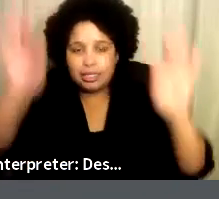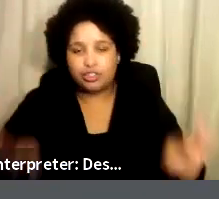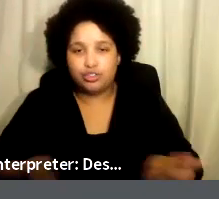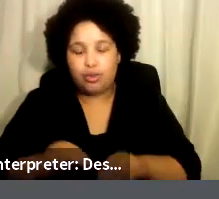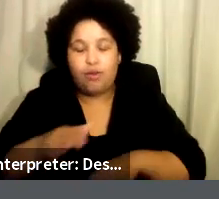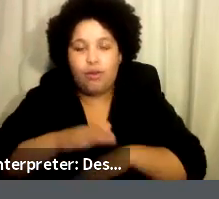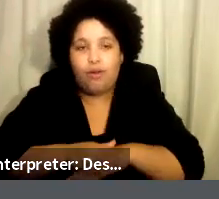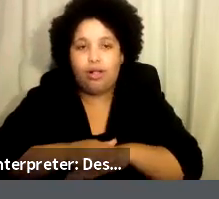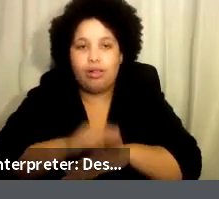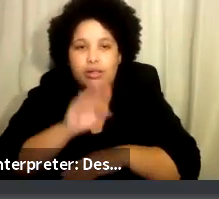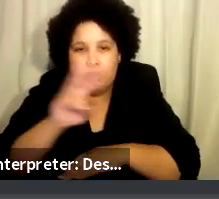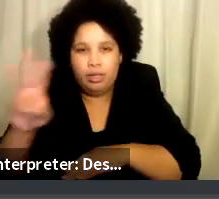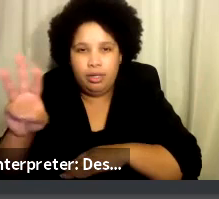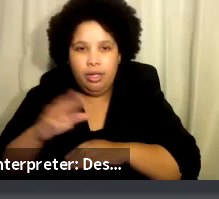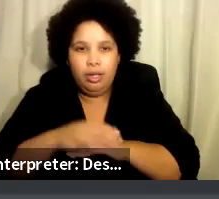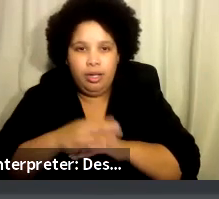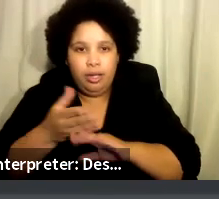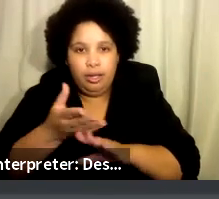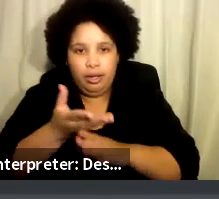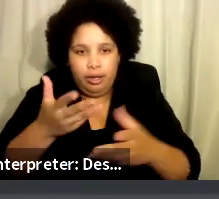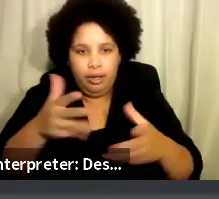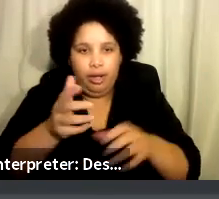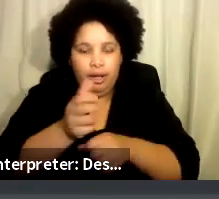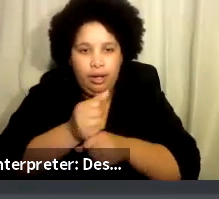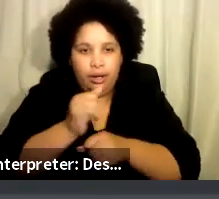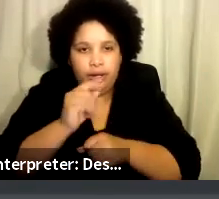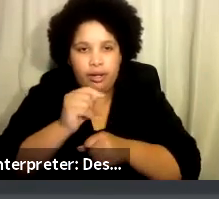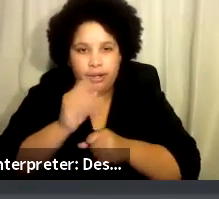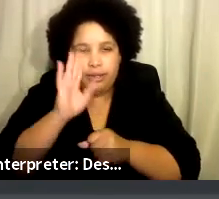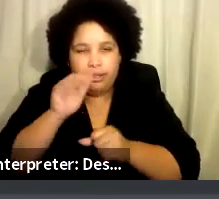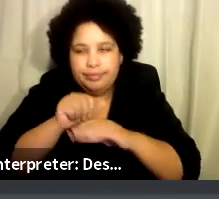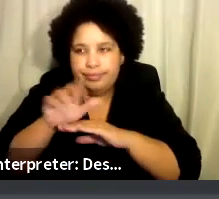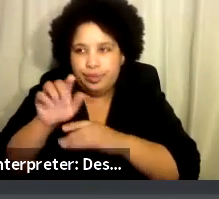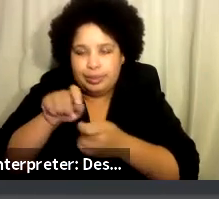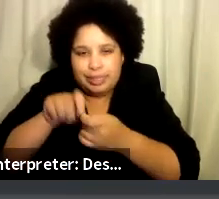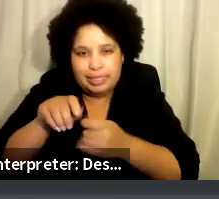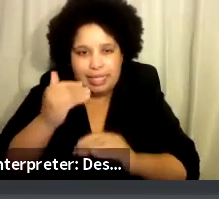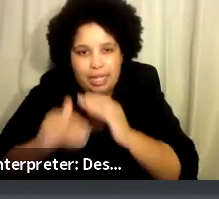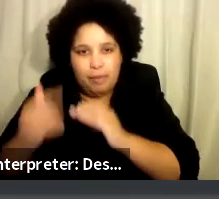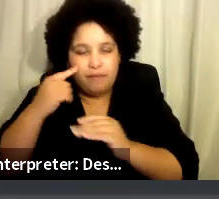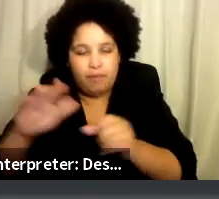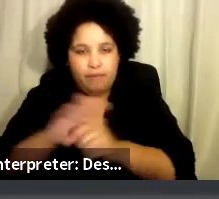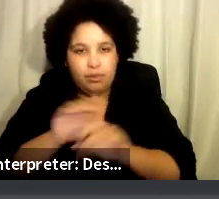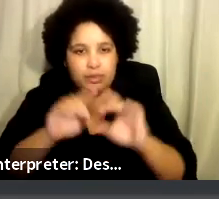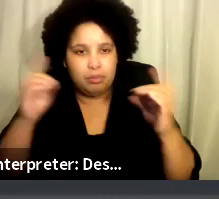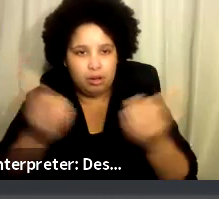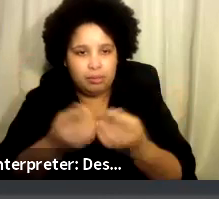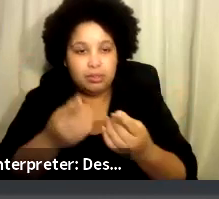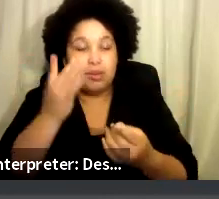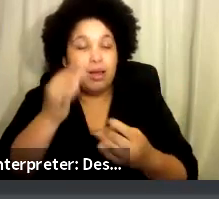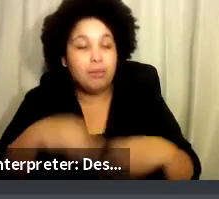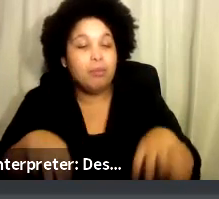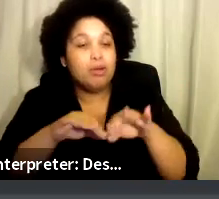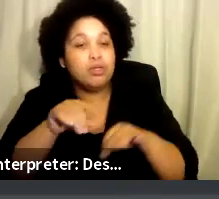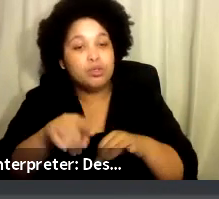Once we receive it, it all goes to one specific email for the whole department. That is why it's really important that you